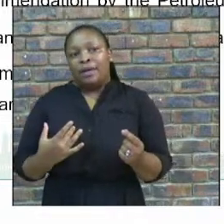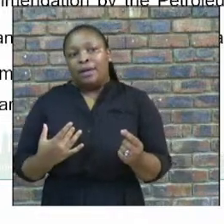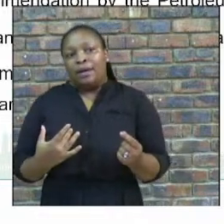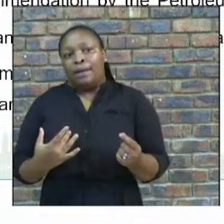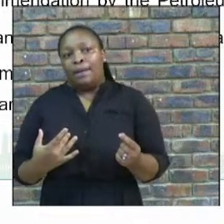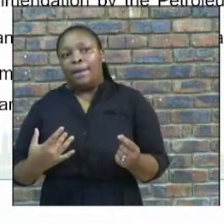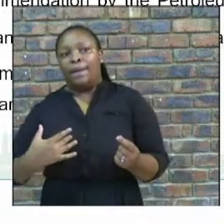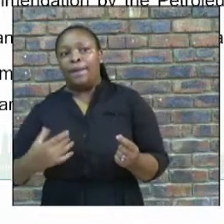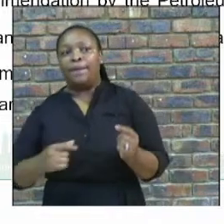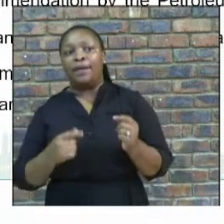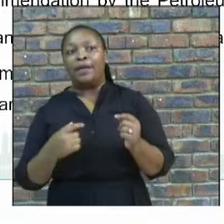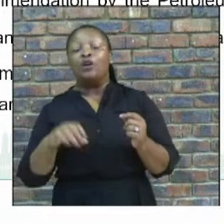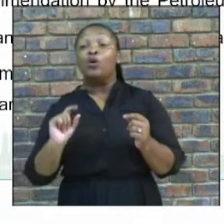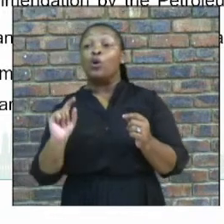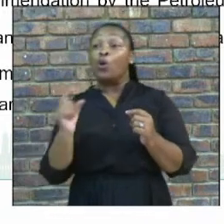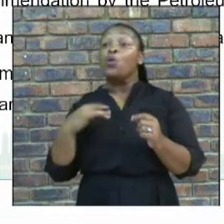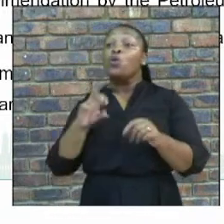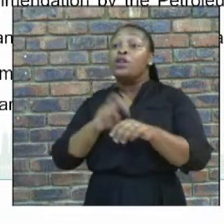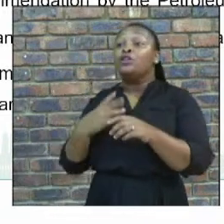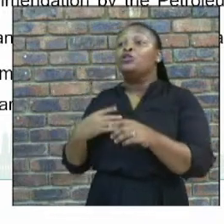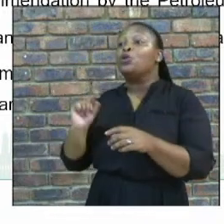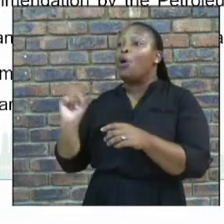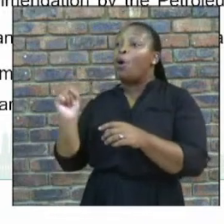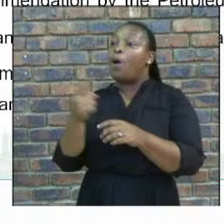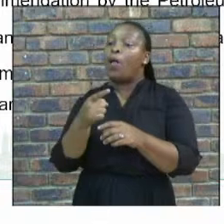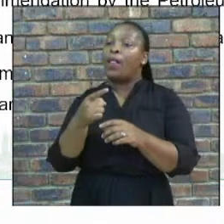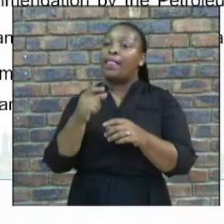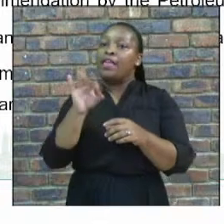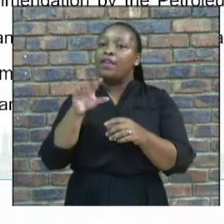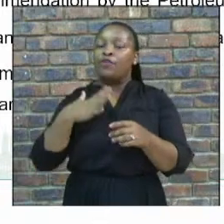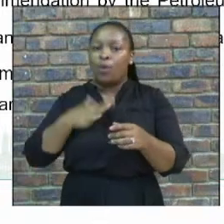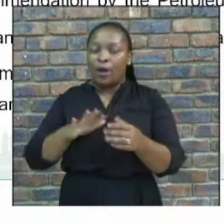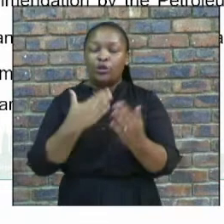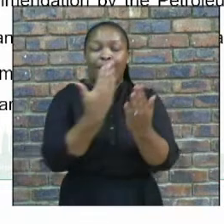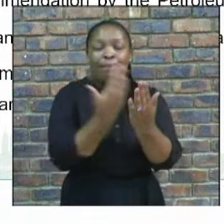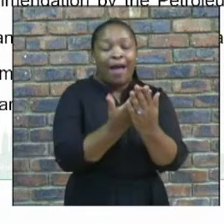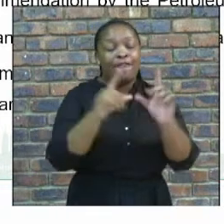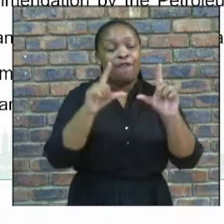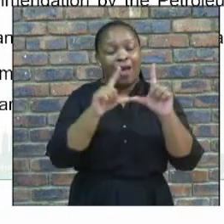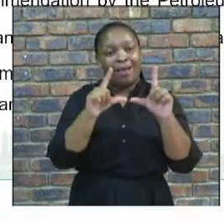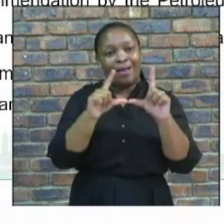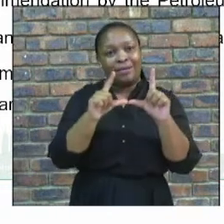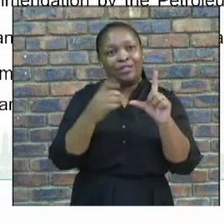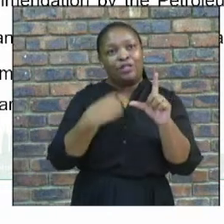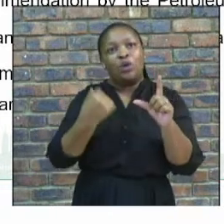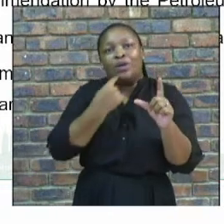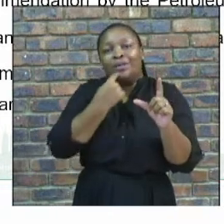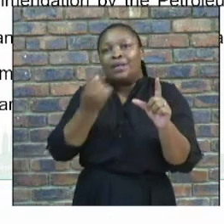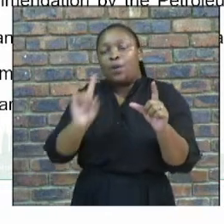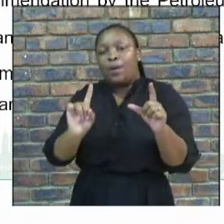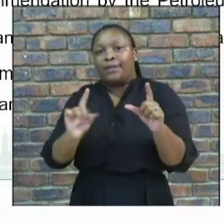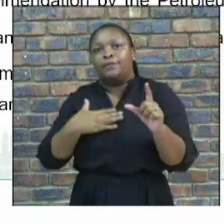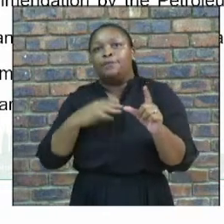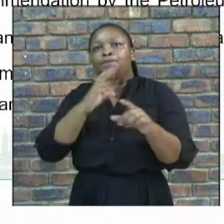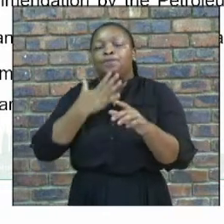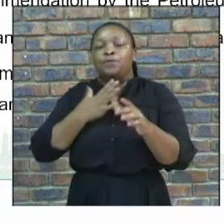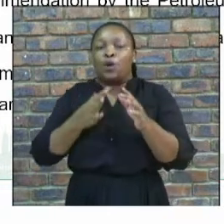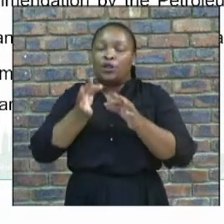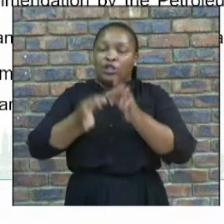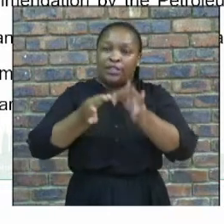licensing round by publishing an invitation in the notice. So what we are saying here, we are saying